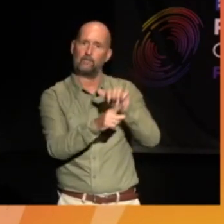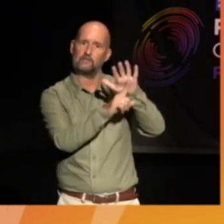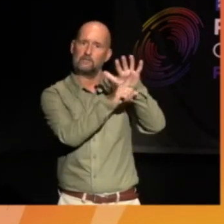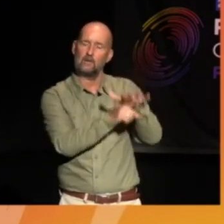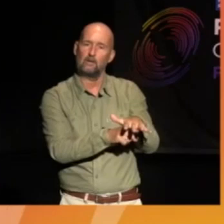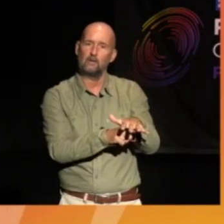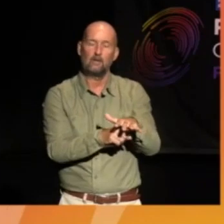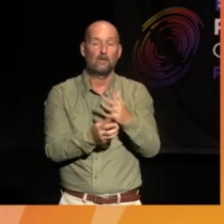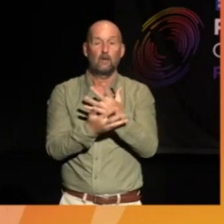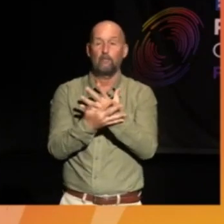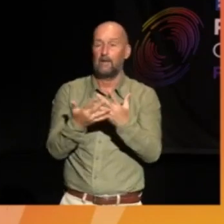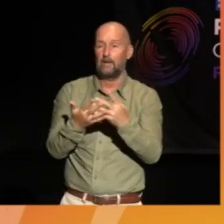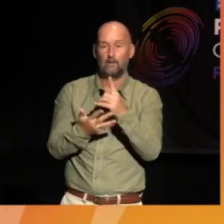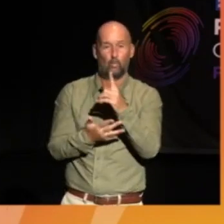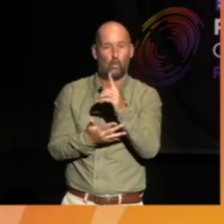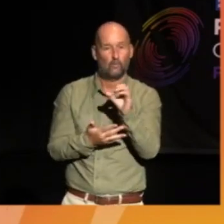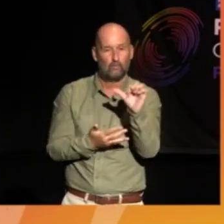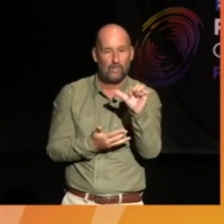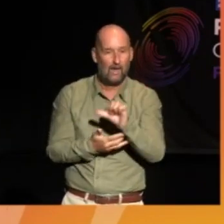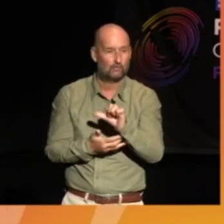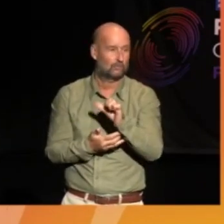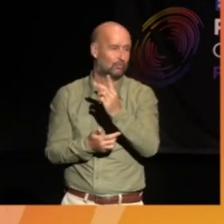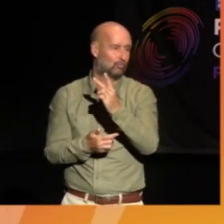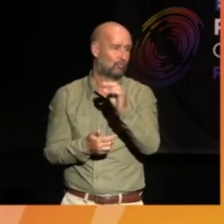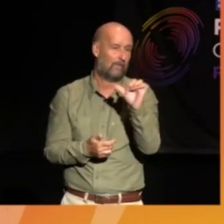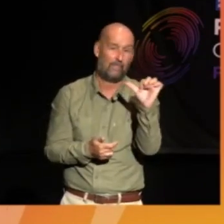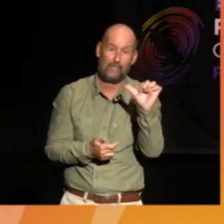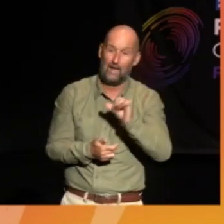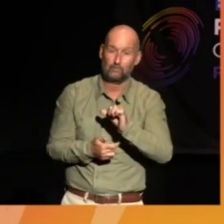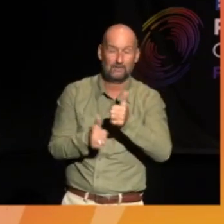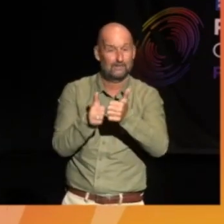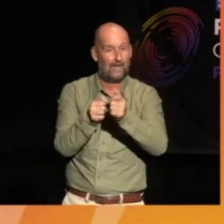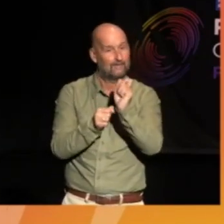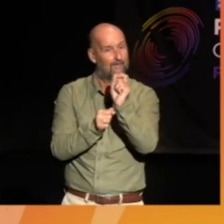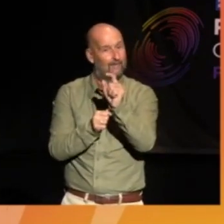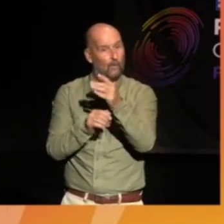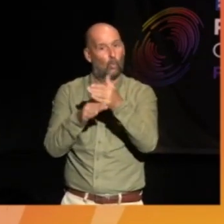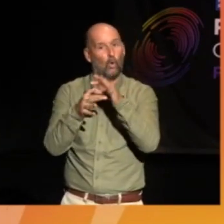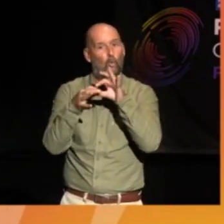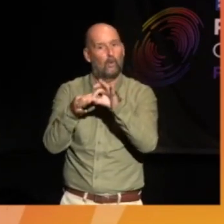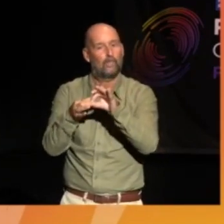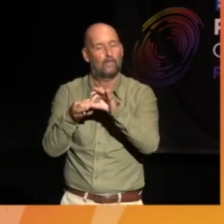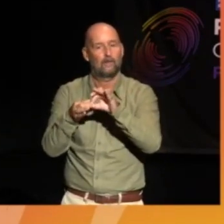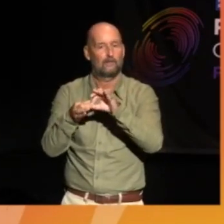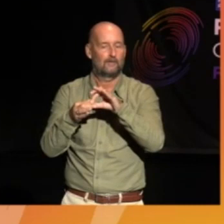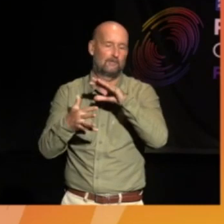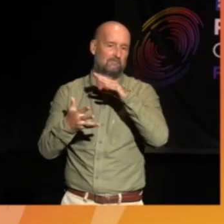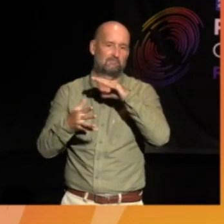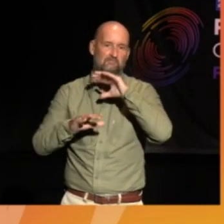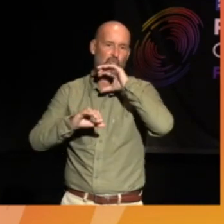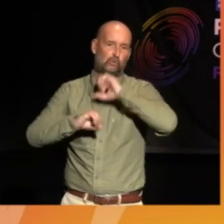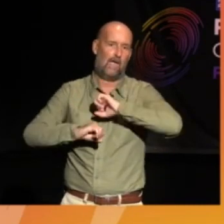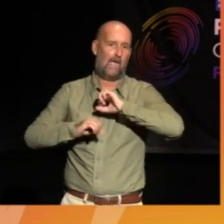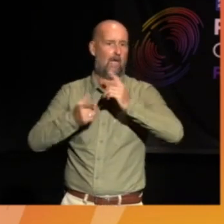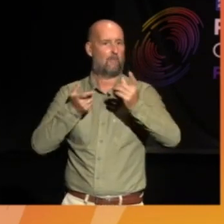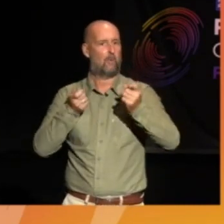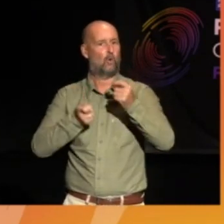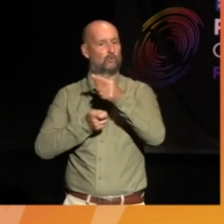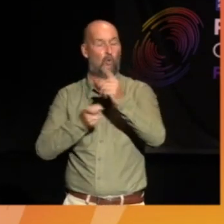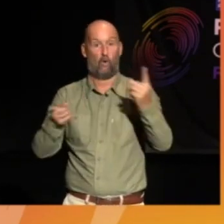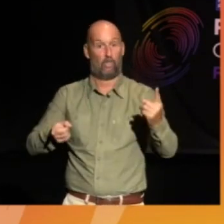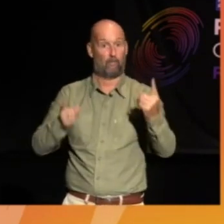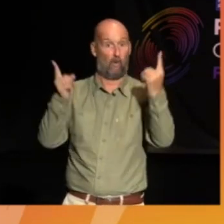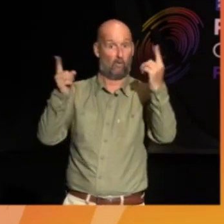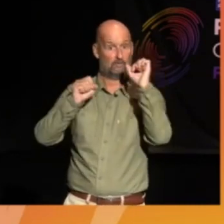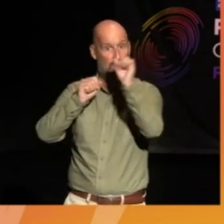hundreds of thousands or millions of such text messages go to the chairperson or the boss or board of that company,